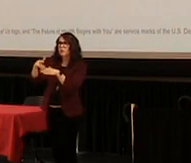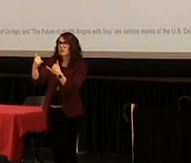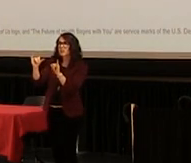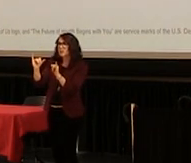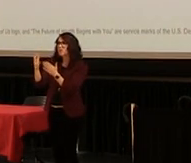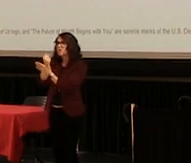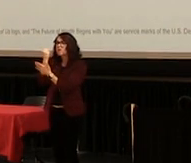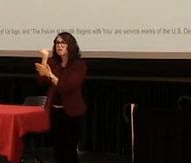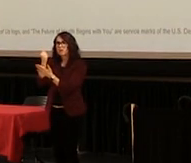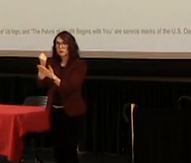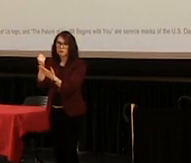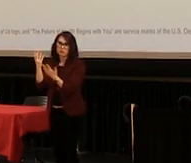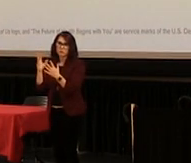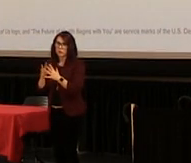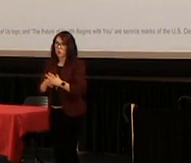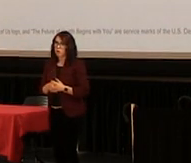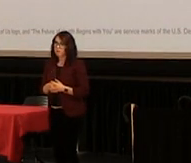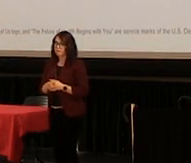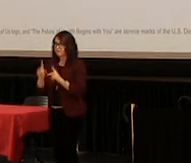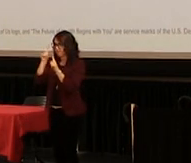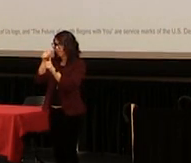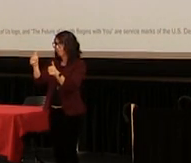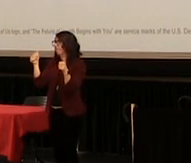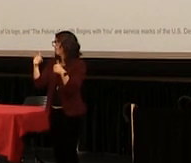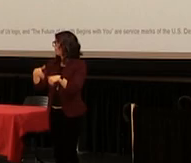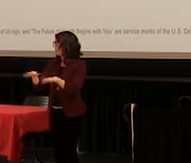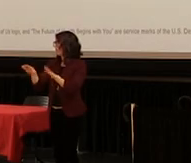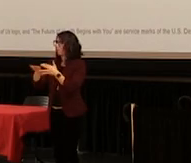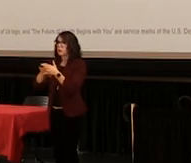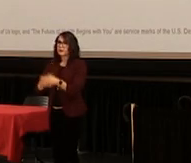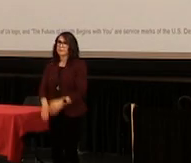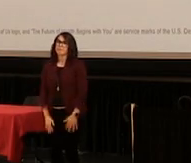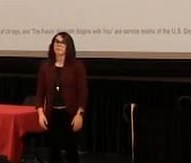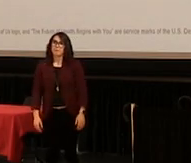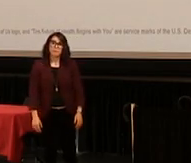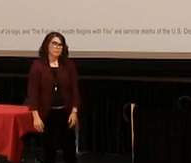but they're starting to set up for lunch, so make use of that.